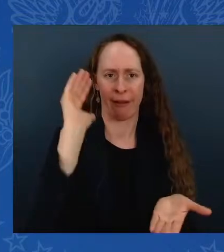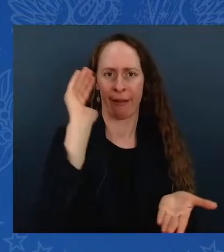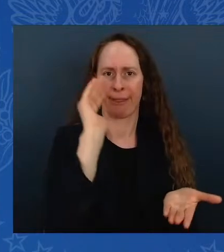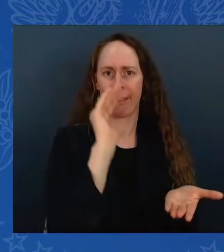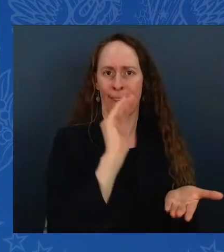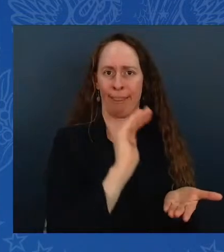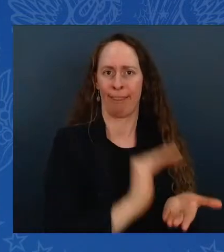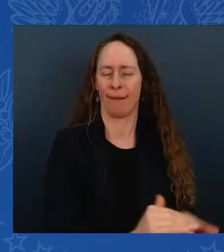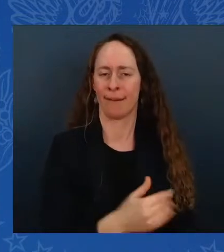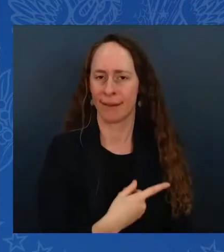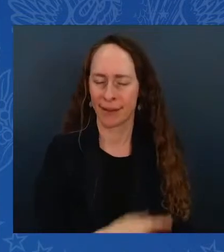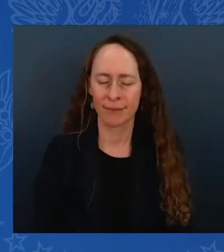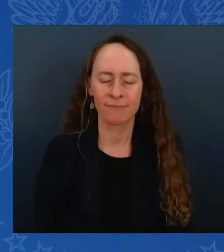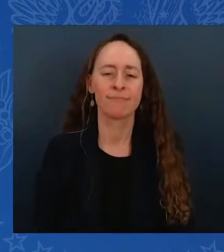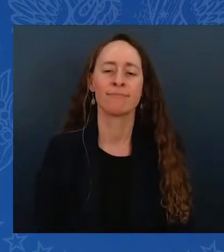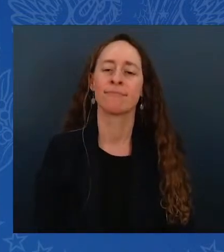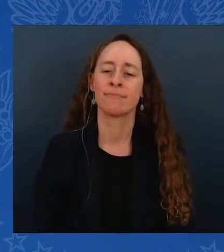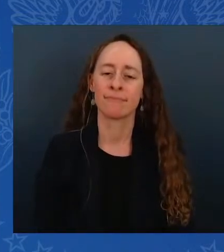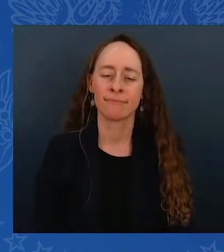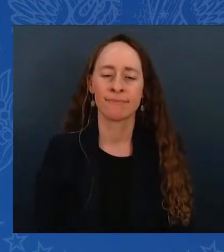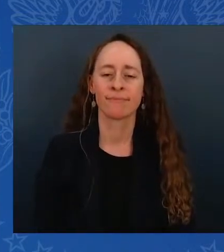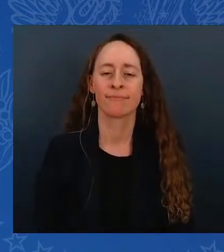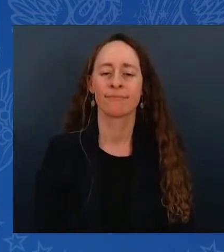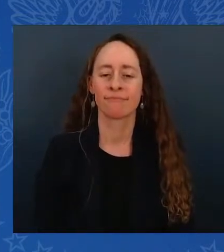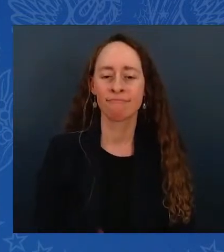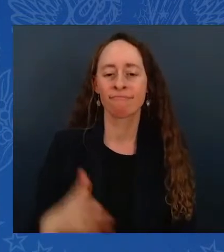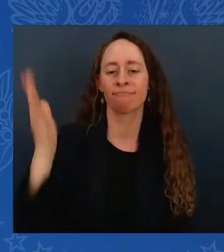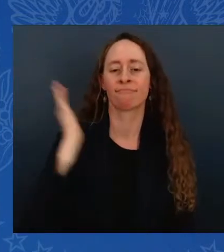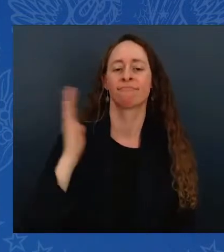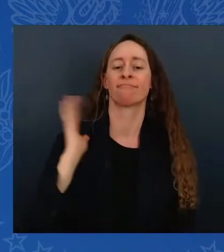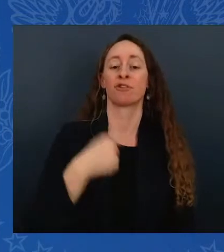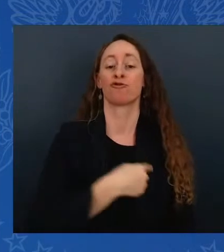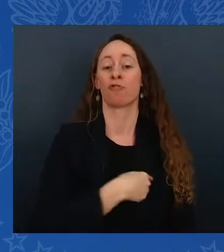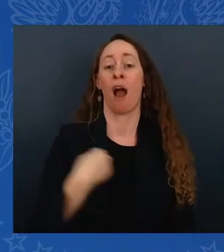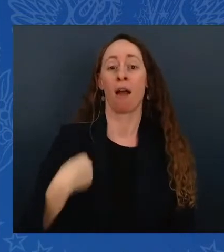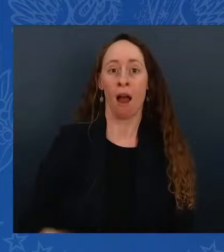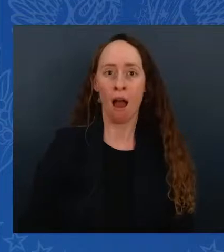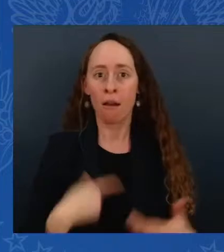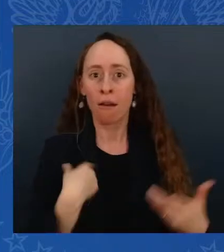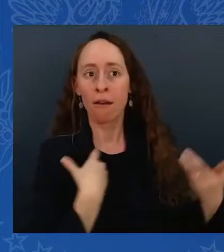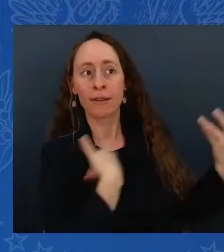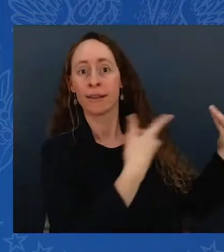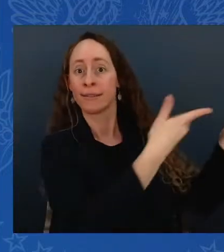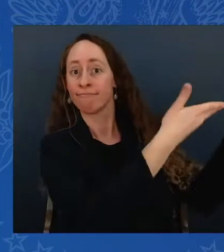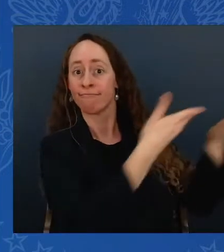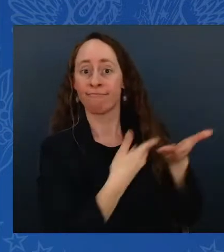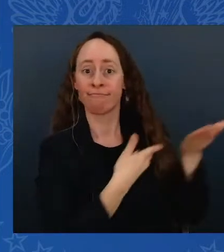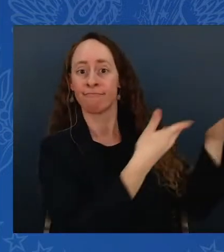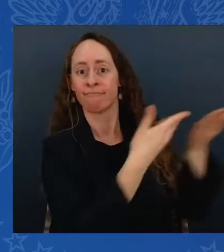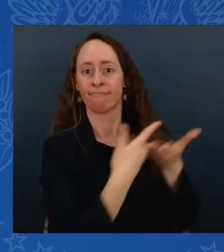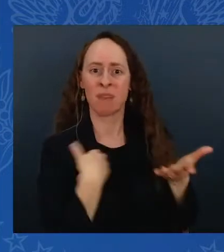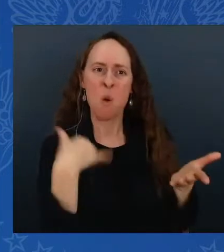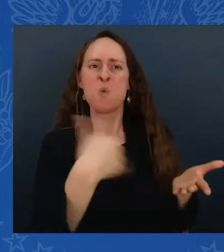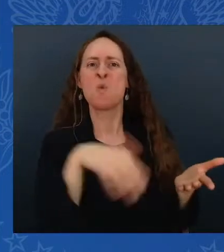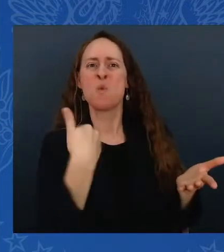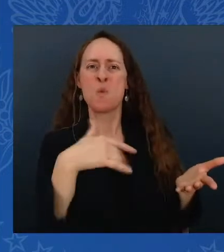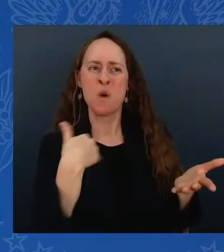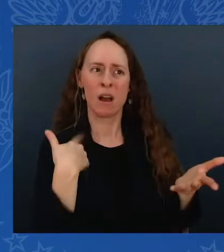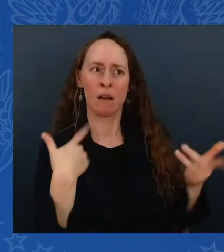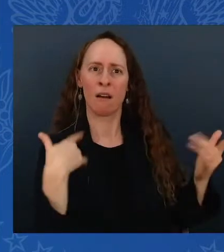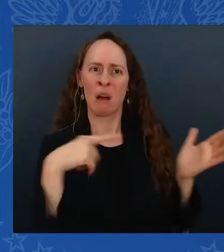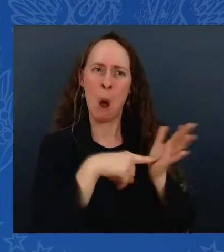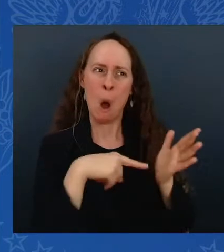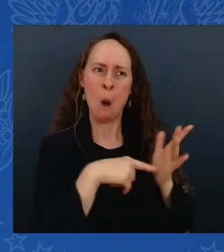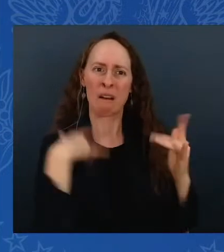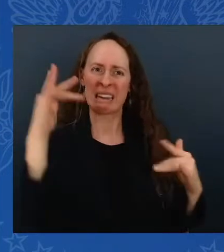level in a decade. On his watch, the trade deficit with China soared. On my watch, we're seeing a record